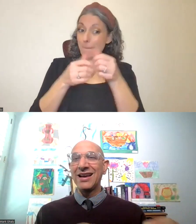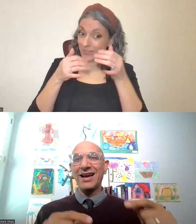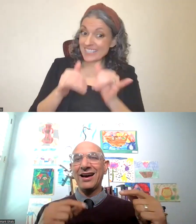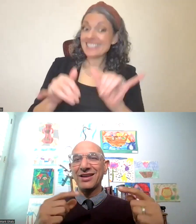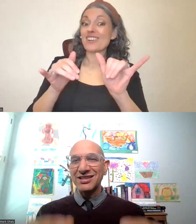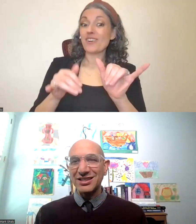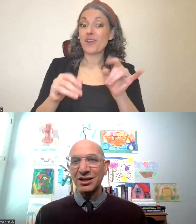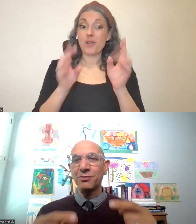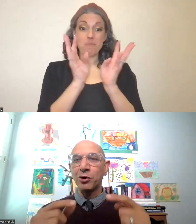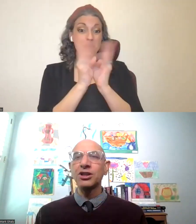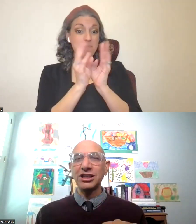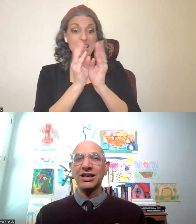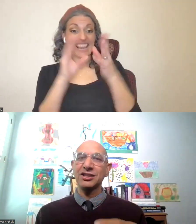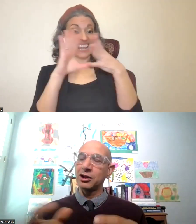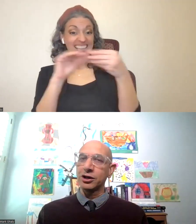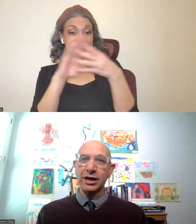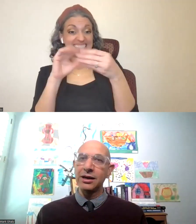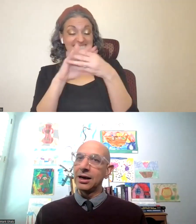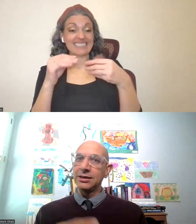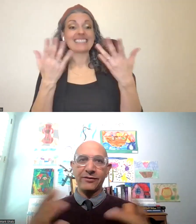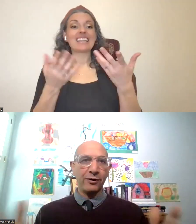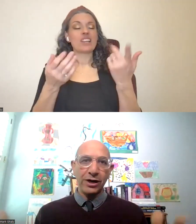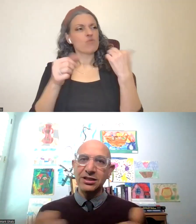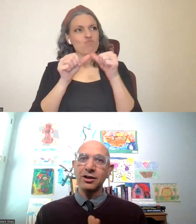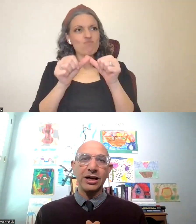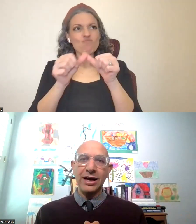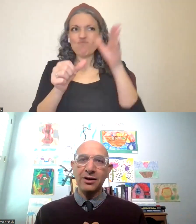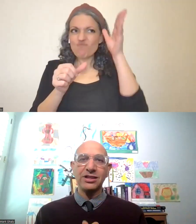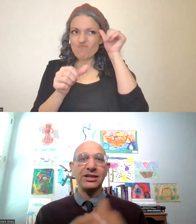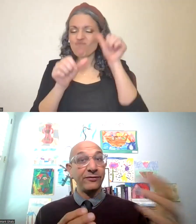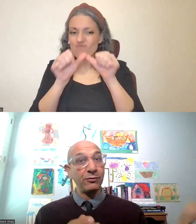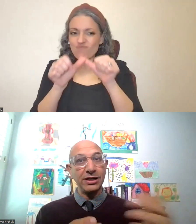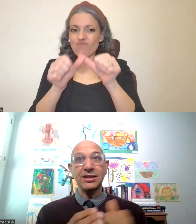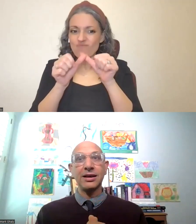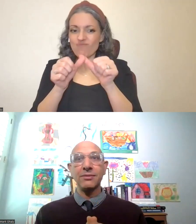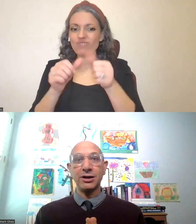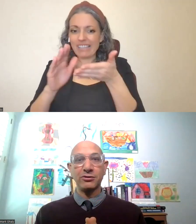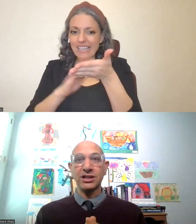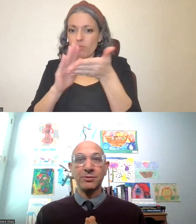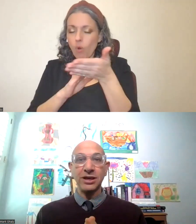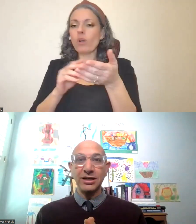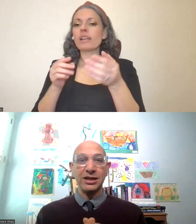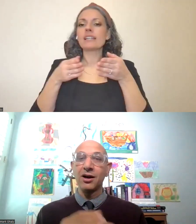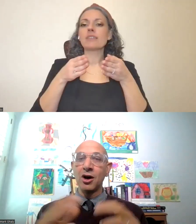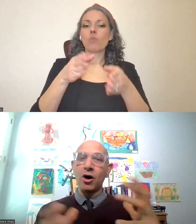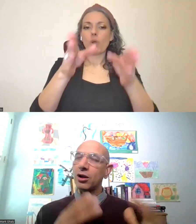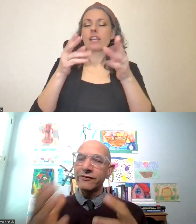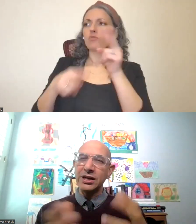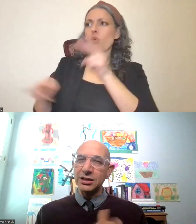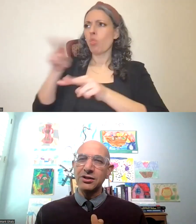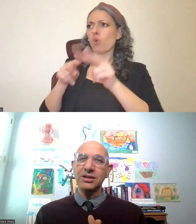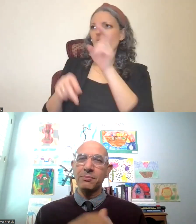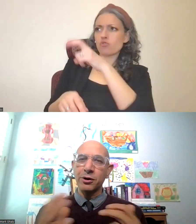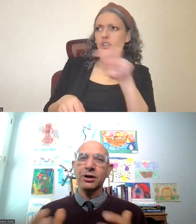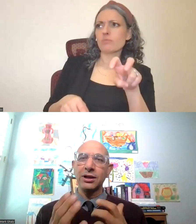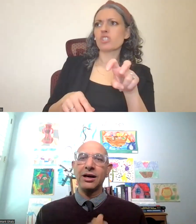meeting, and how that's still pushing us to look at different ways to look at housing, different ways to think about transportation, all of